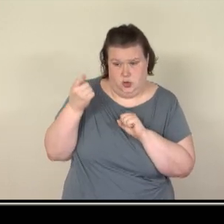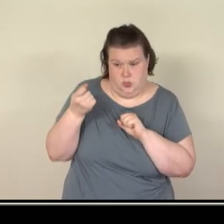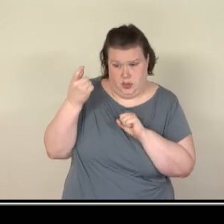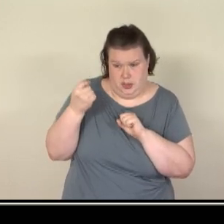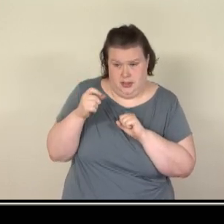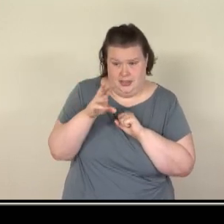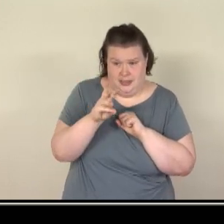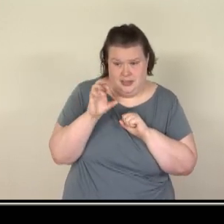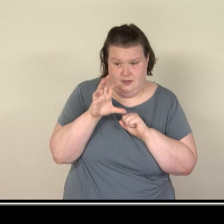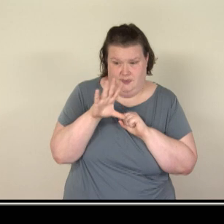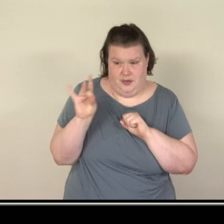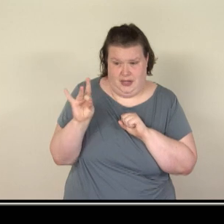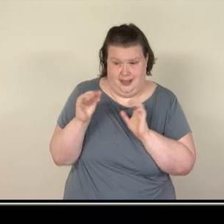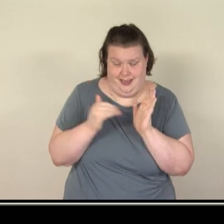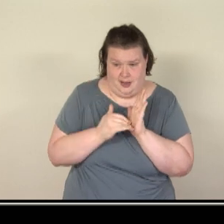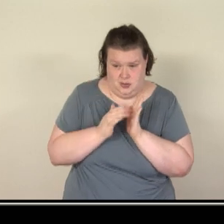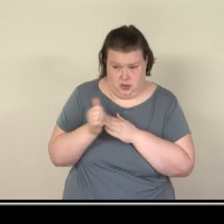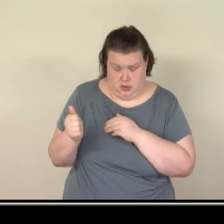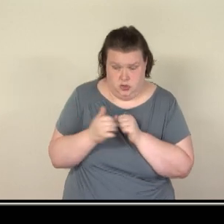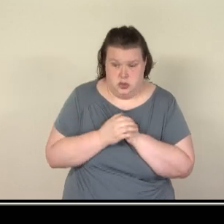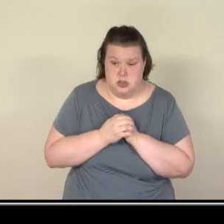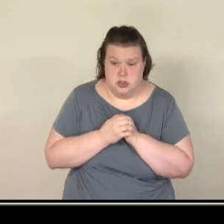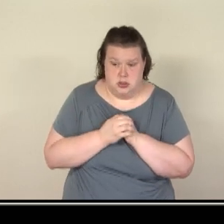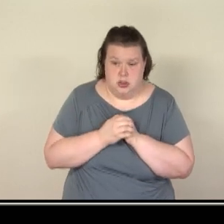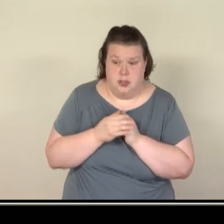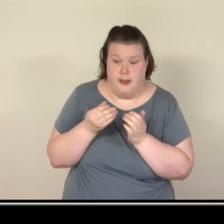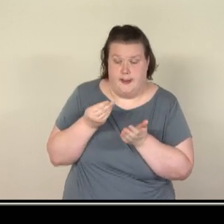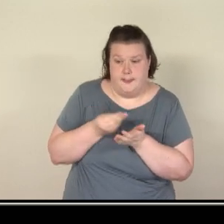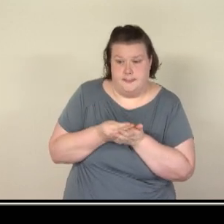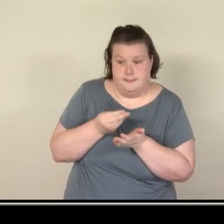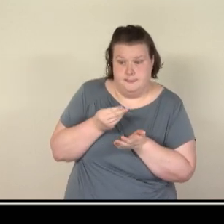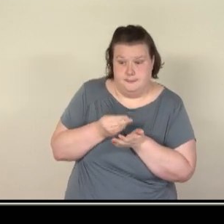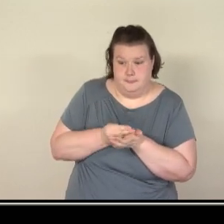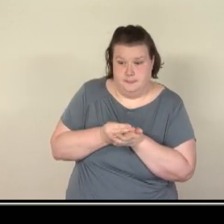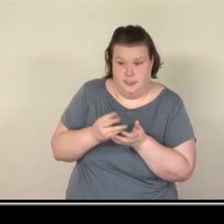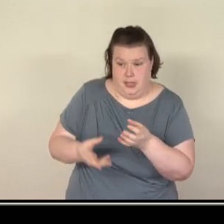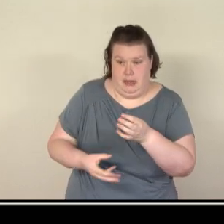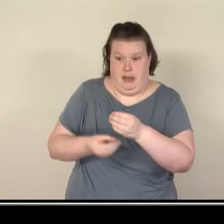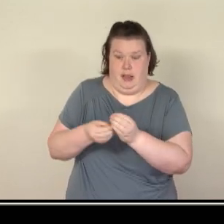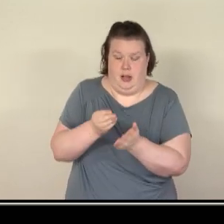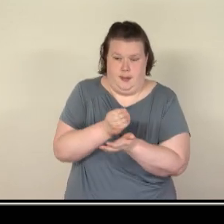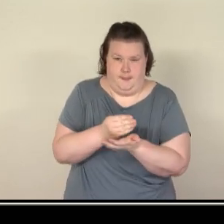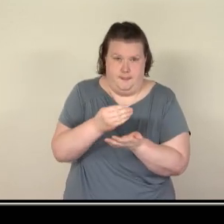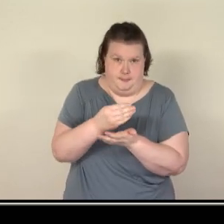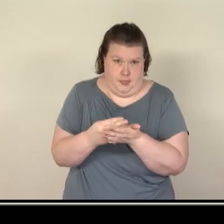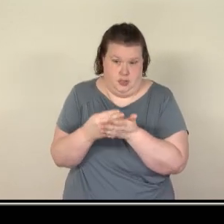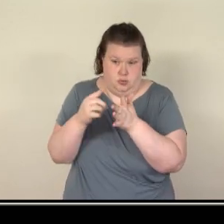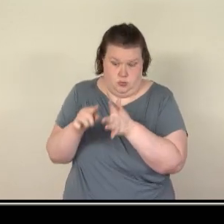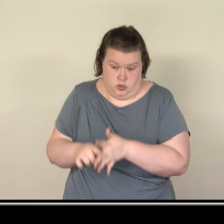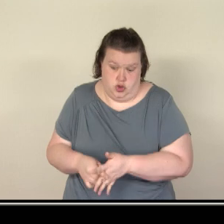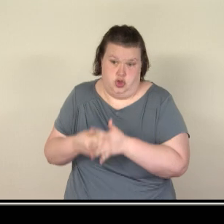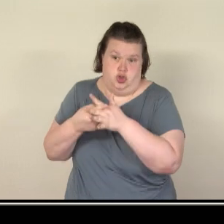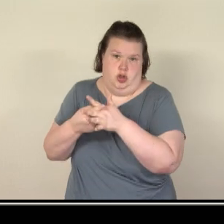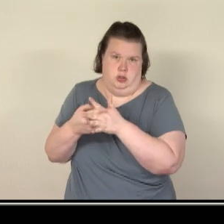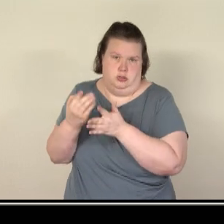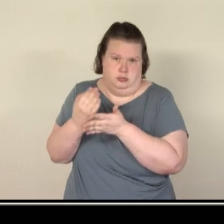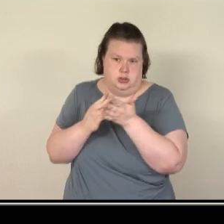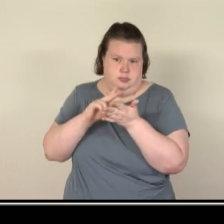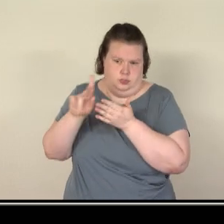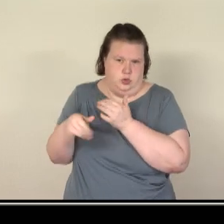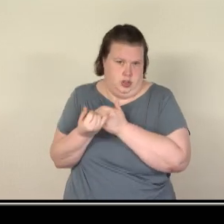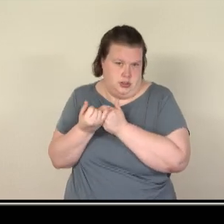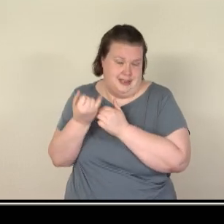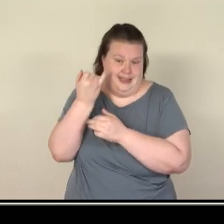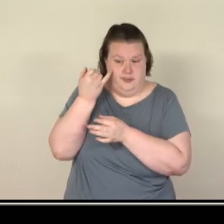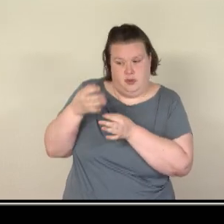that was $658,000. We put money into the budget, into the general fund, so we could start some of those projects in